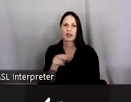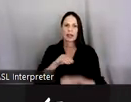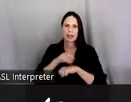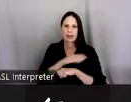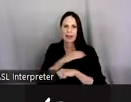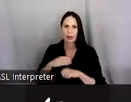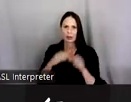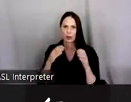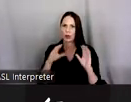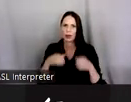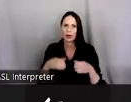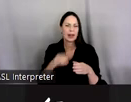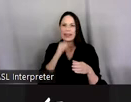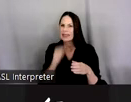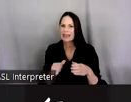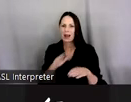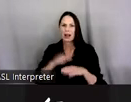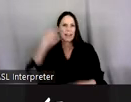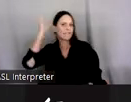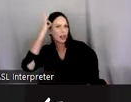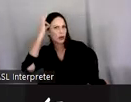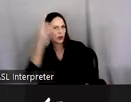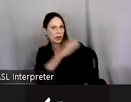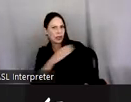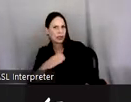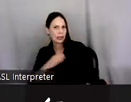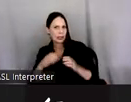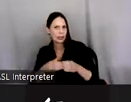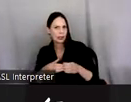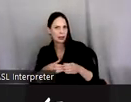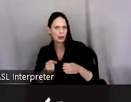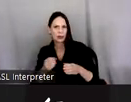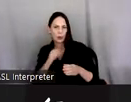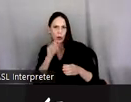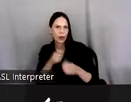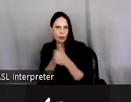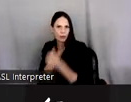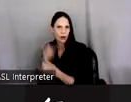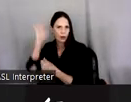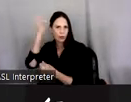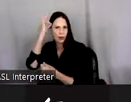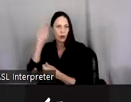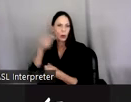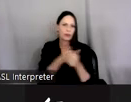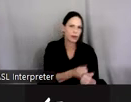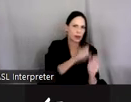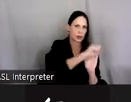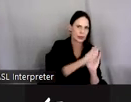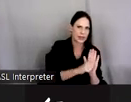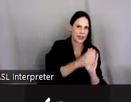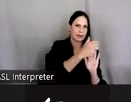federal council statute. So we don't have to follow federal statutes. We have to follow state statutes that we put in